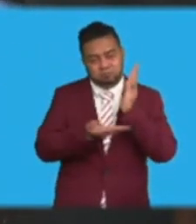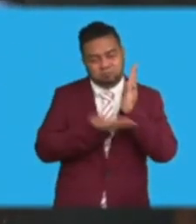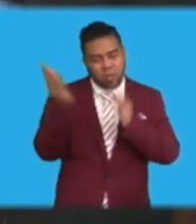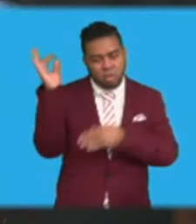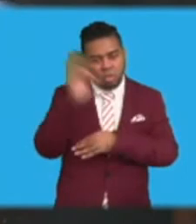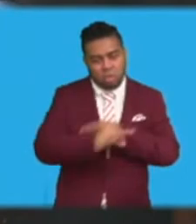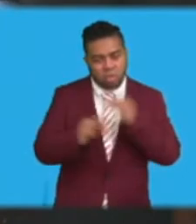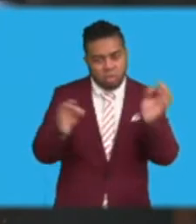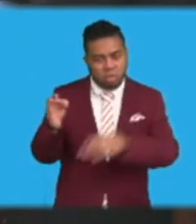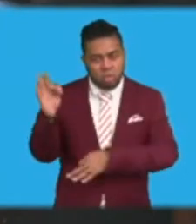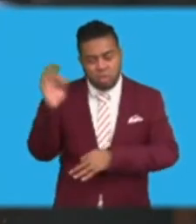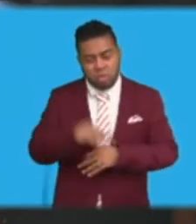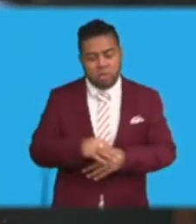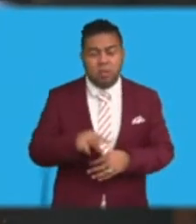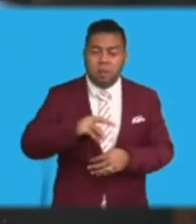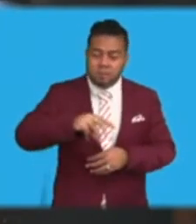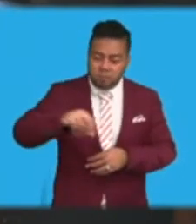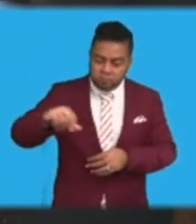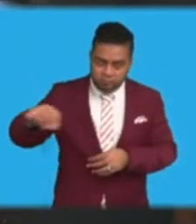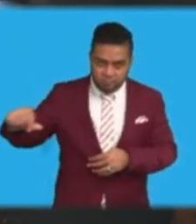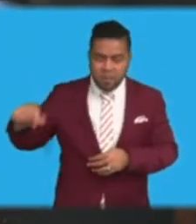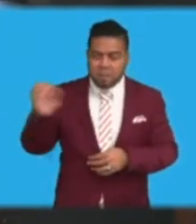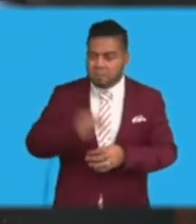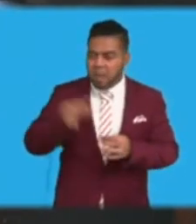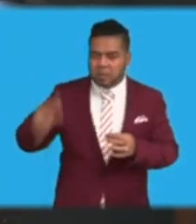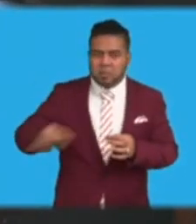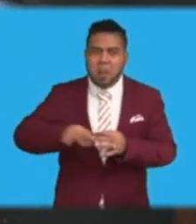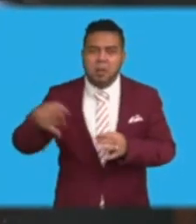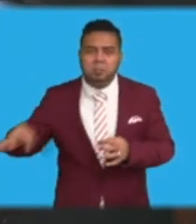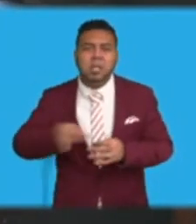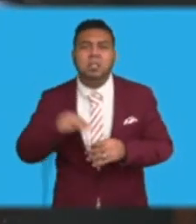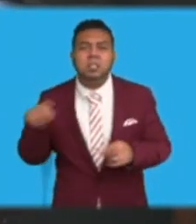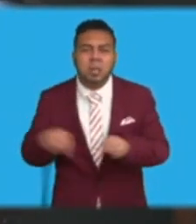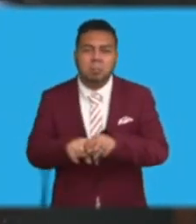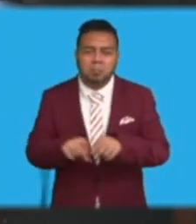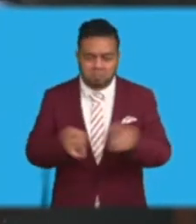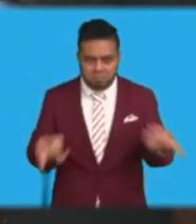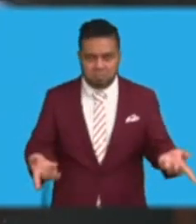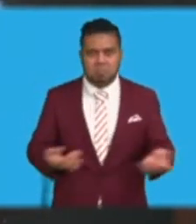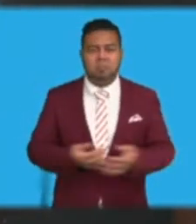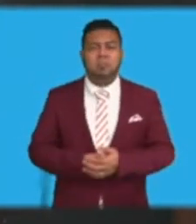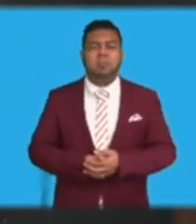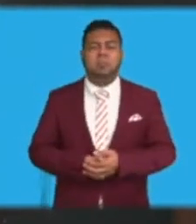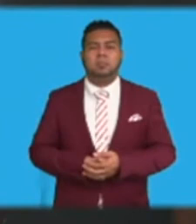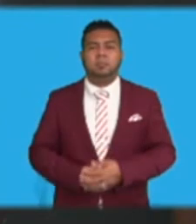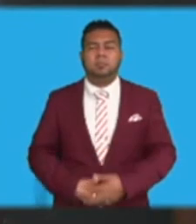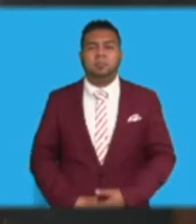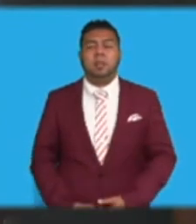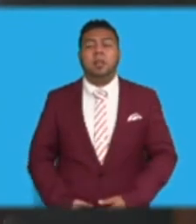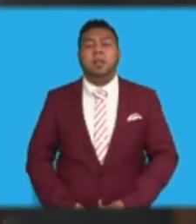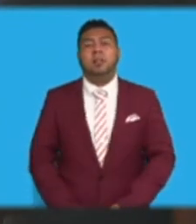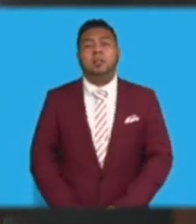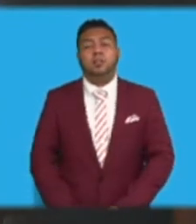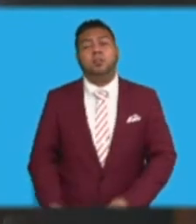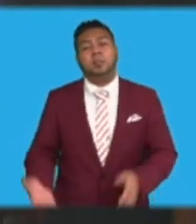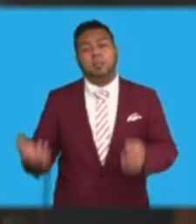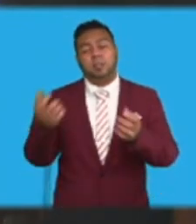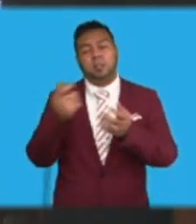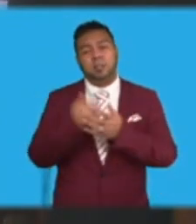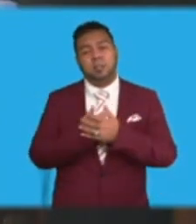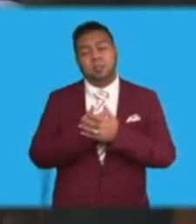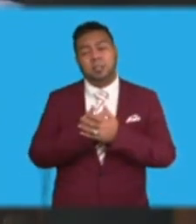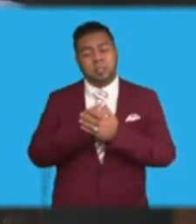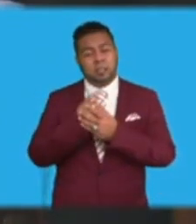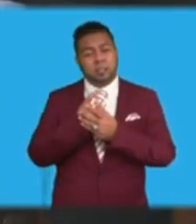degradation. Madam Speaker, the Ministry of Forests collects areas for harvesting, which is classified as forest degraded area,